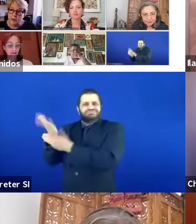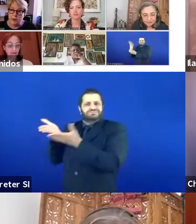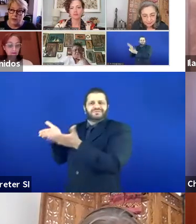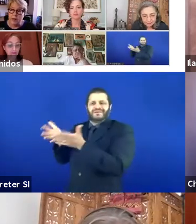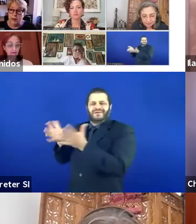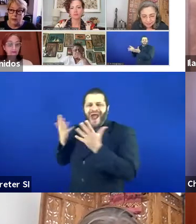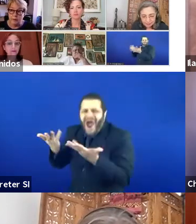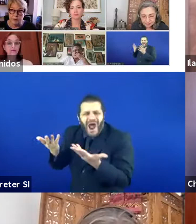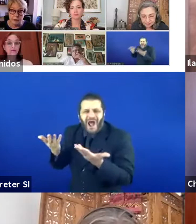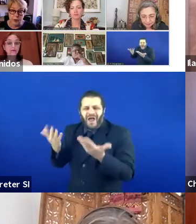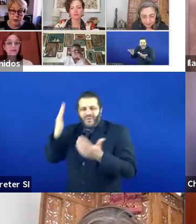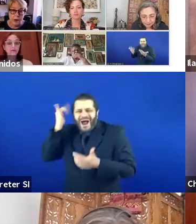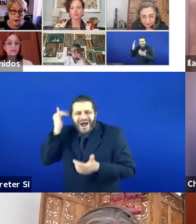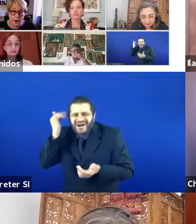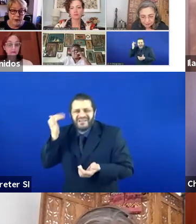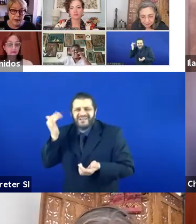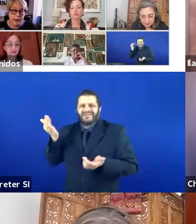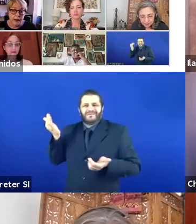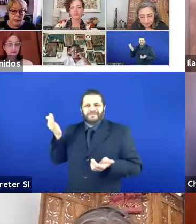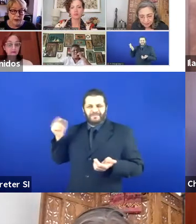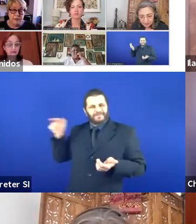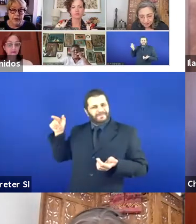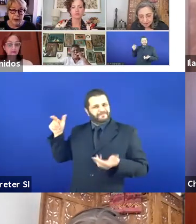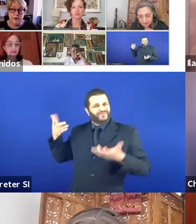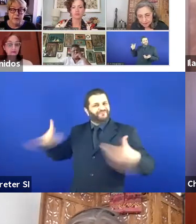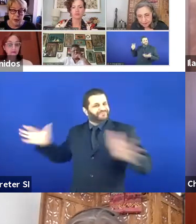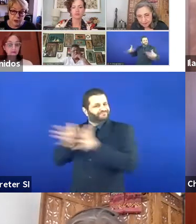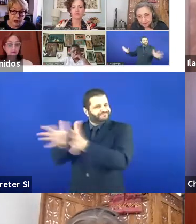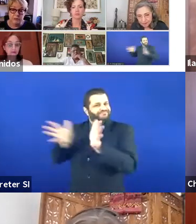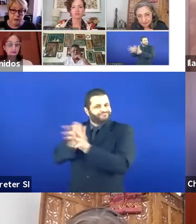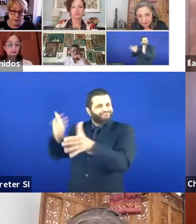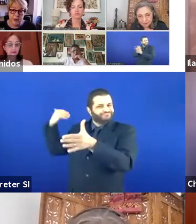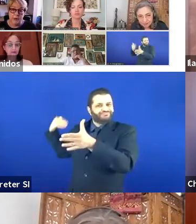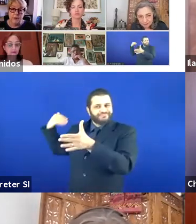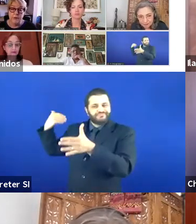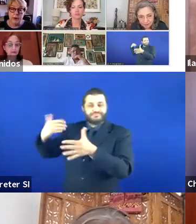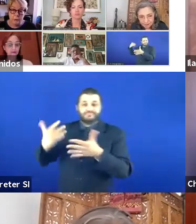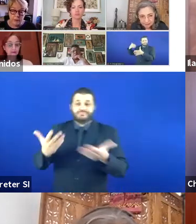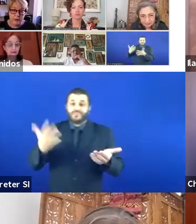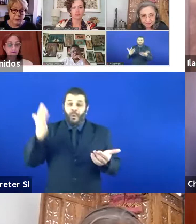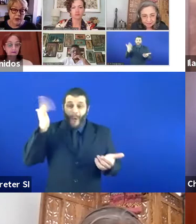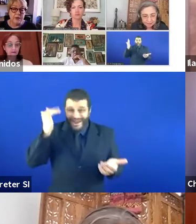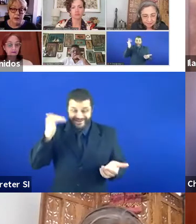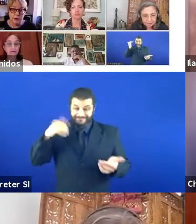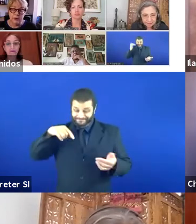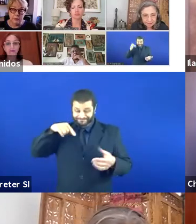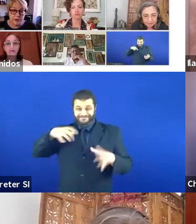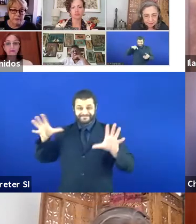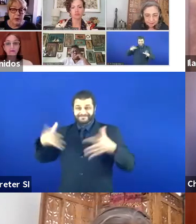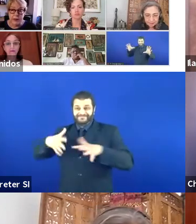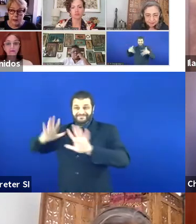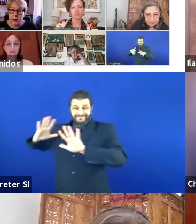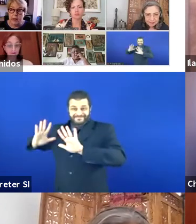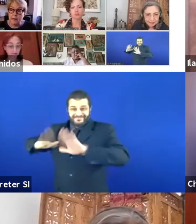these threats that Gladys put forward are happening is because of the achievements that women's rights and human rights